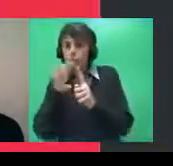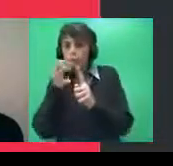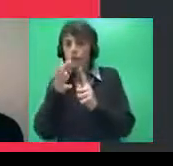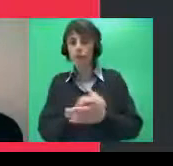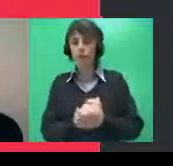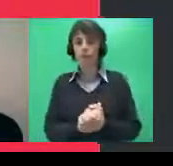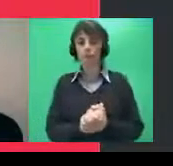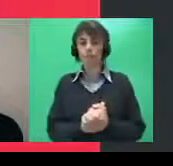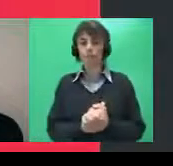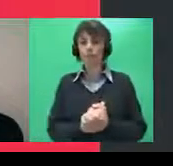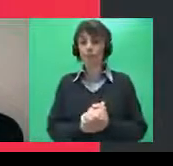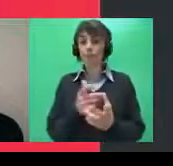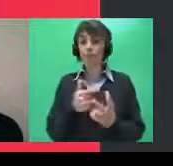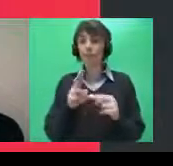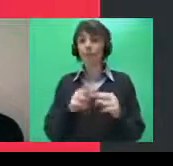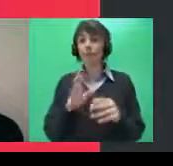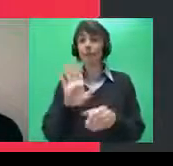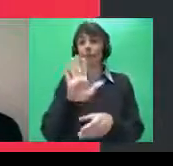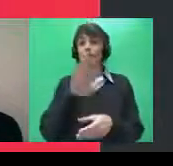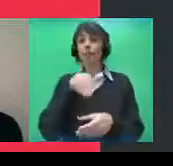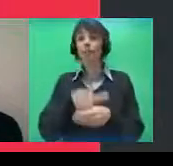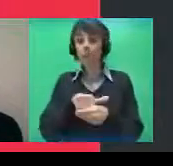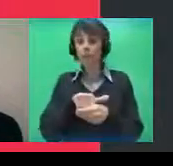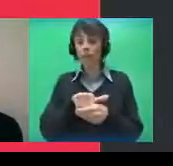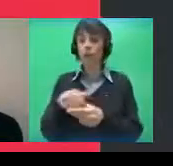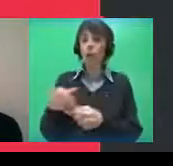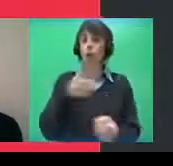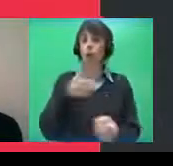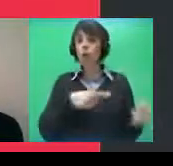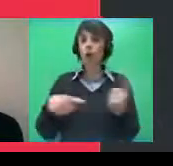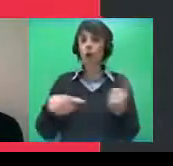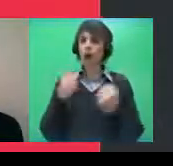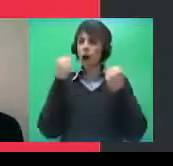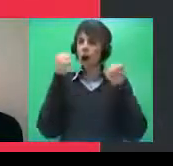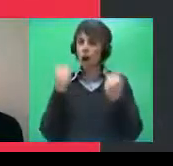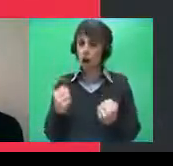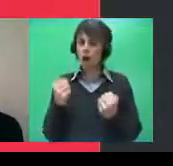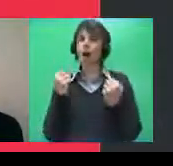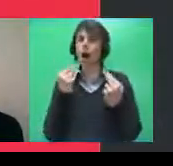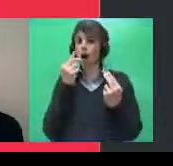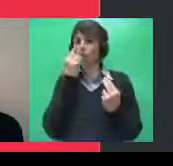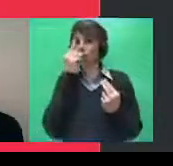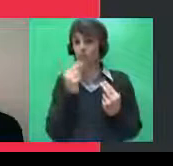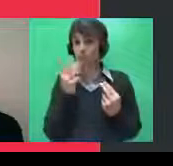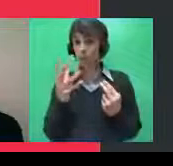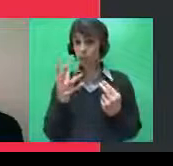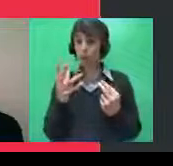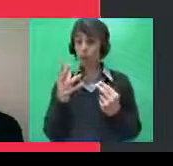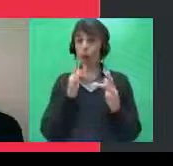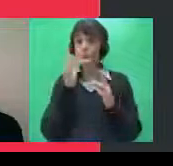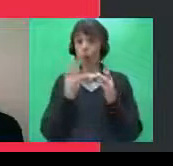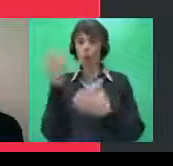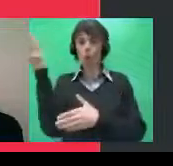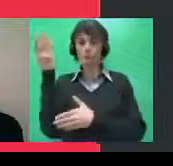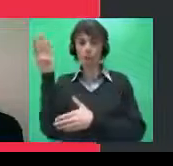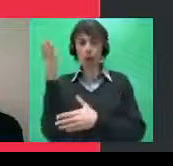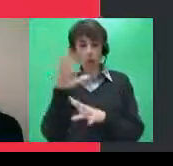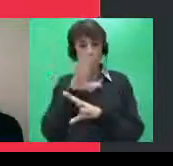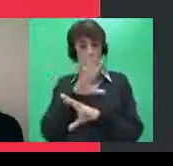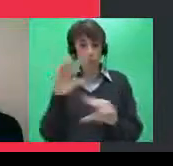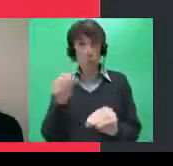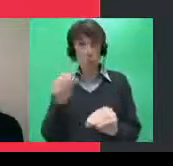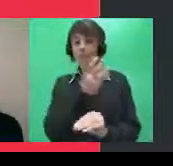for those of you that join our We Are Undefeatable webinars, which Gail is going to talk about as a campaign a bit later on. We have stolen a few of the slides on that because it's